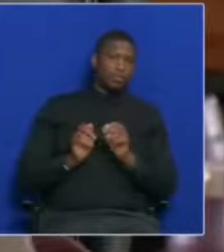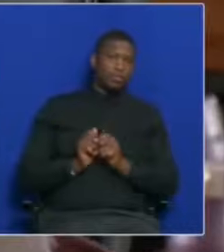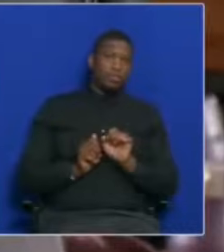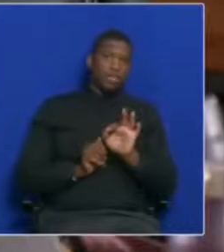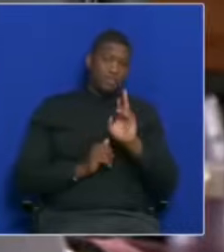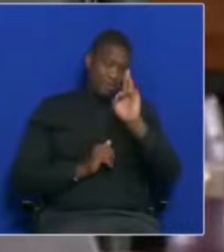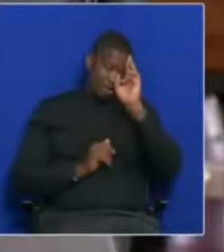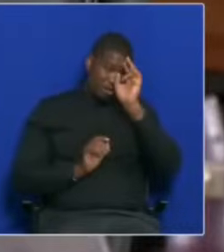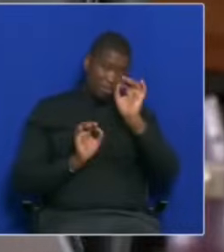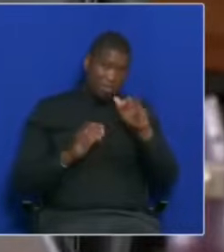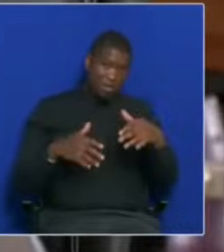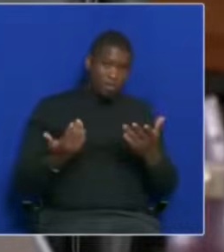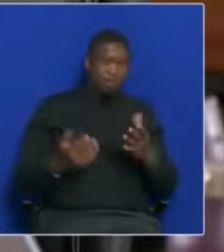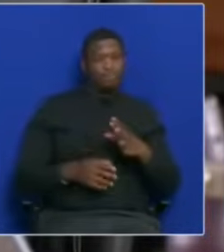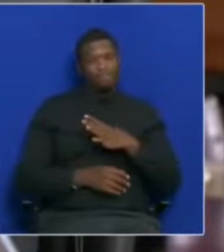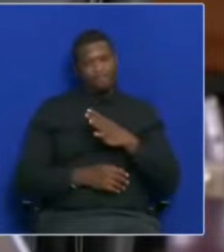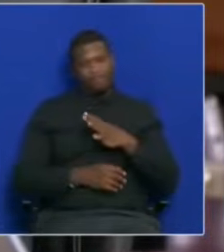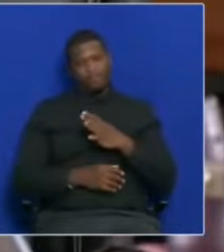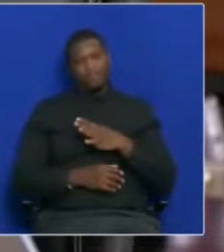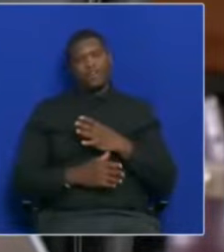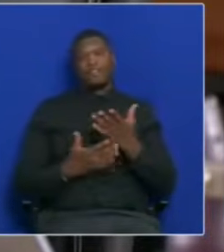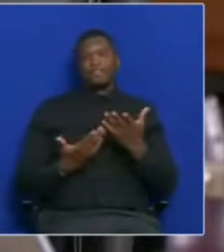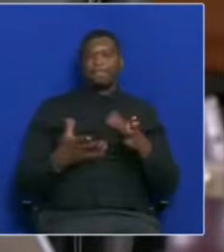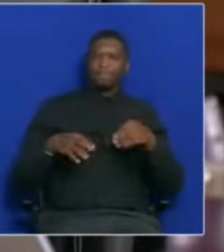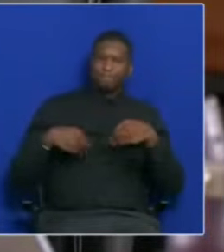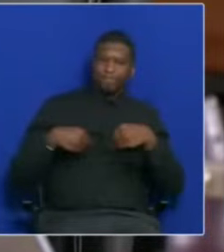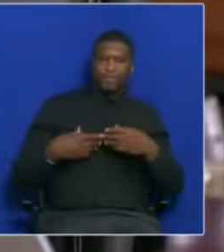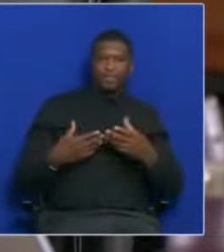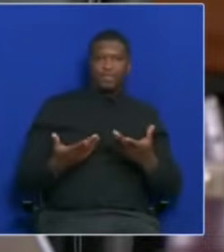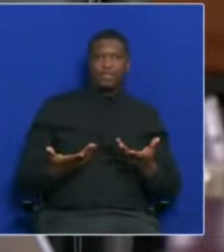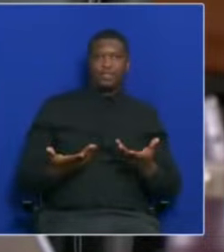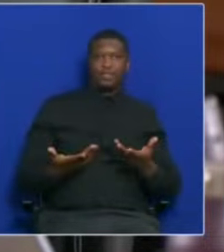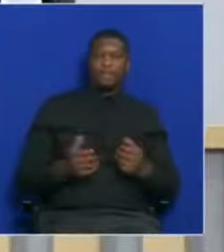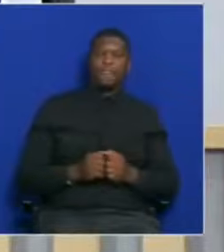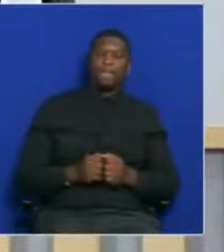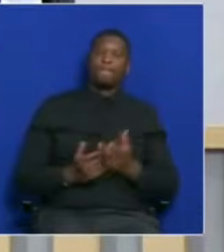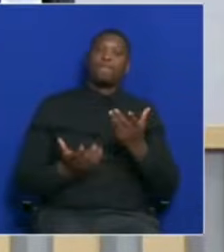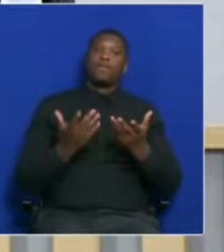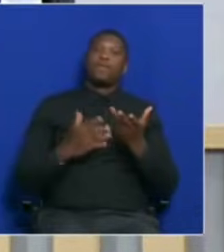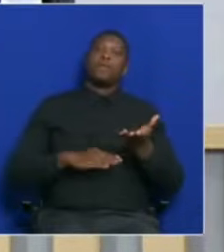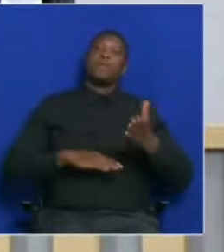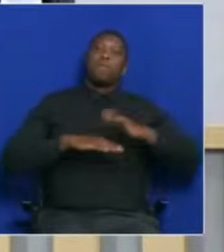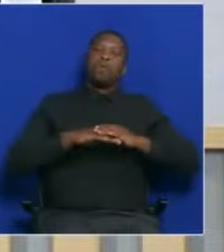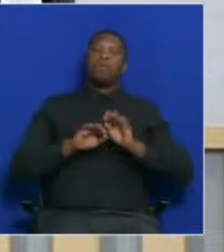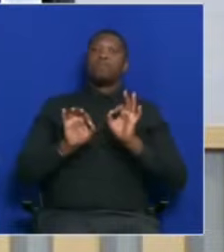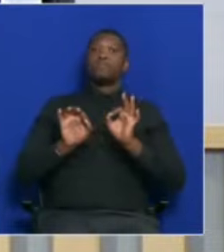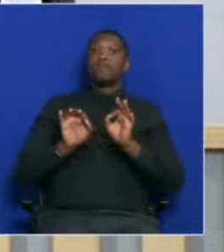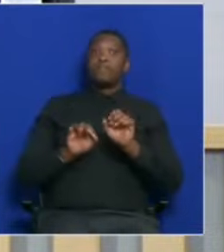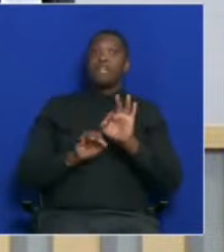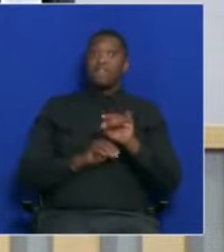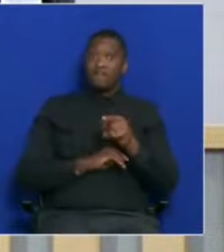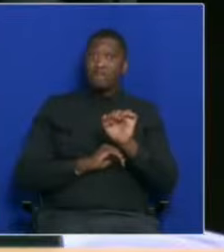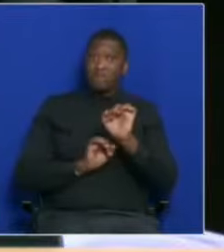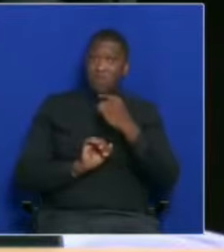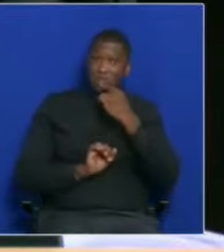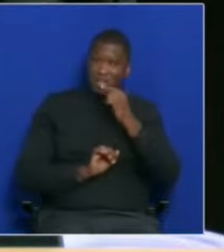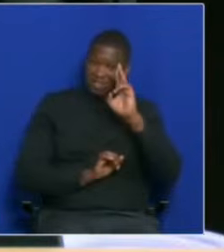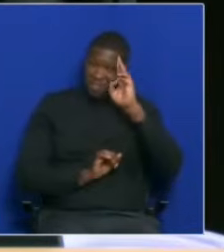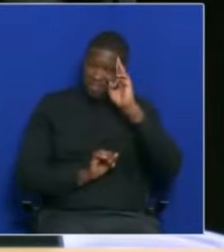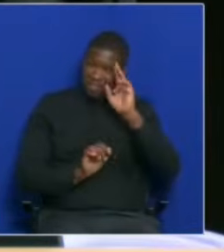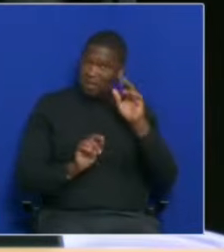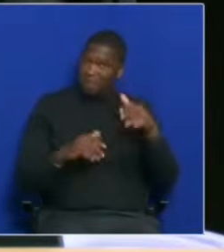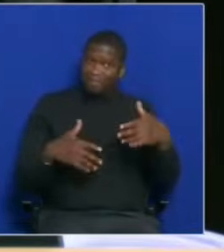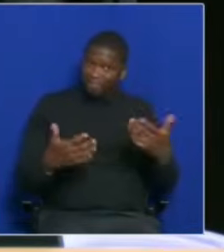it any further. Perhaps more accurately, if you say you don't recall, Yes, if you. then